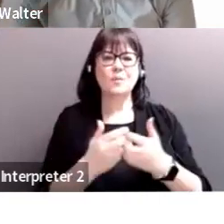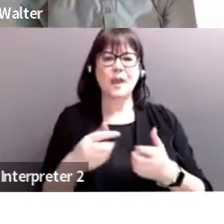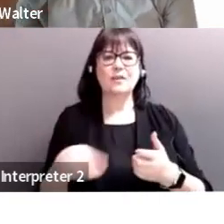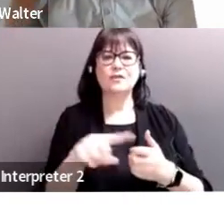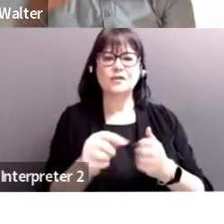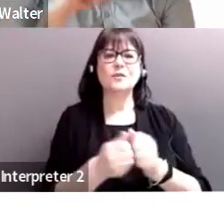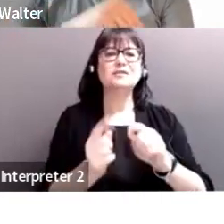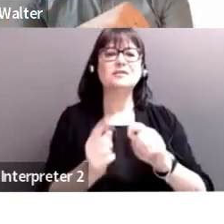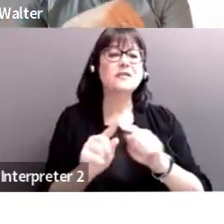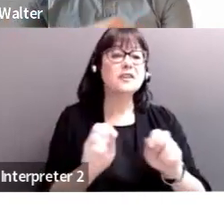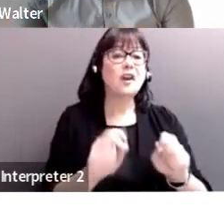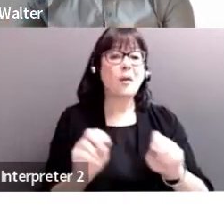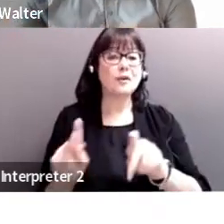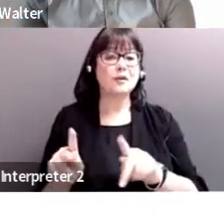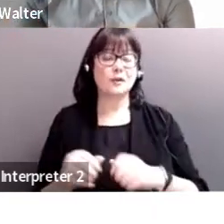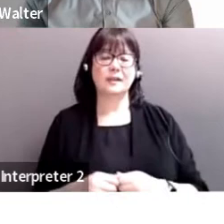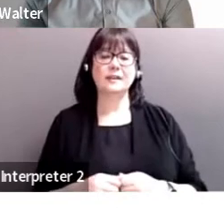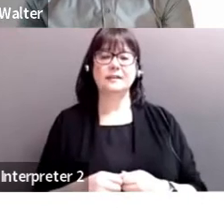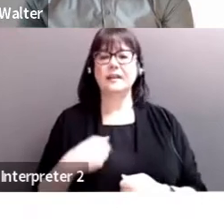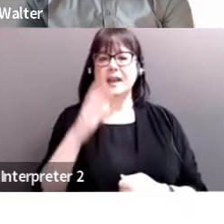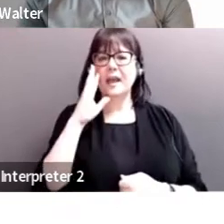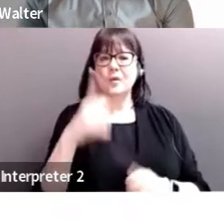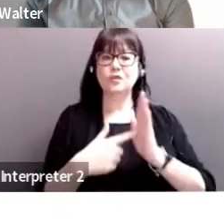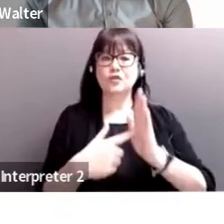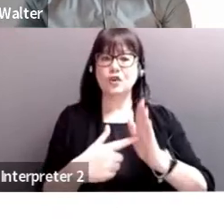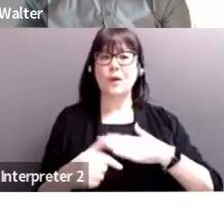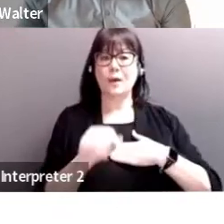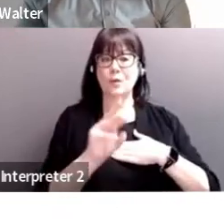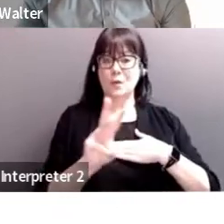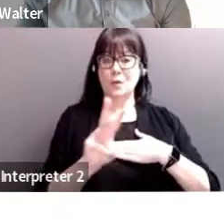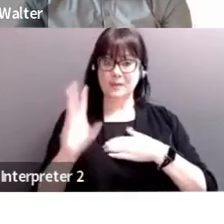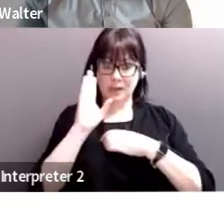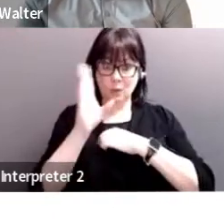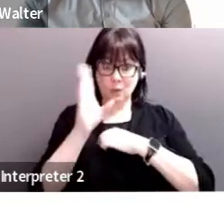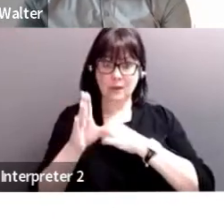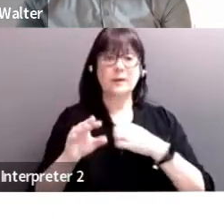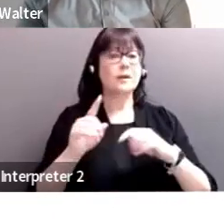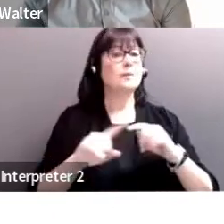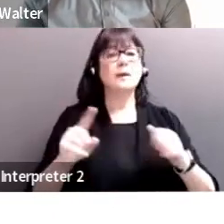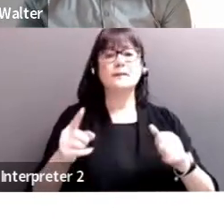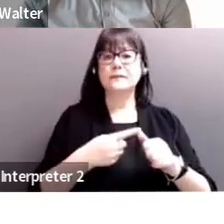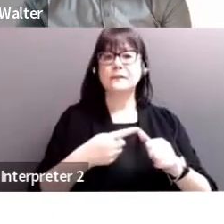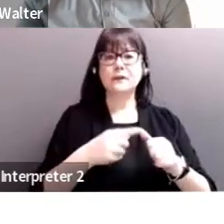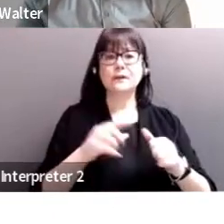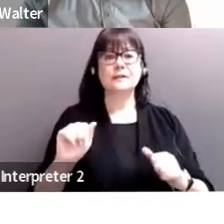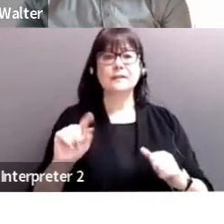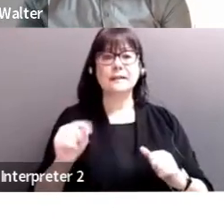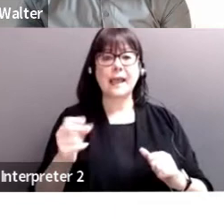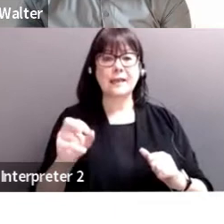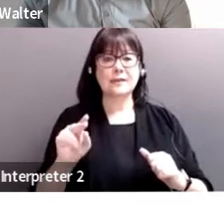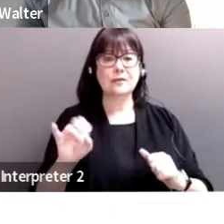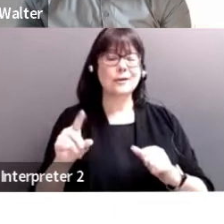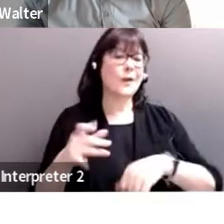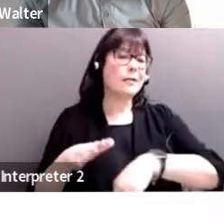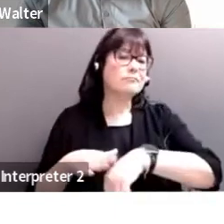walkthrough. But before we get to that, Katherine is actually going to quickly run us through applying to grants, a few considerations, and